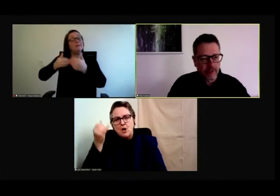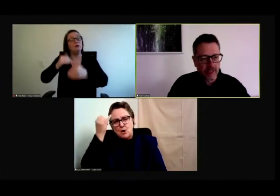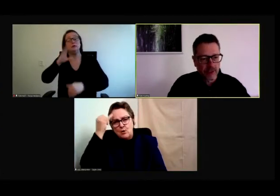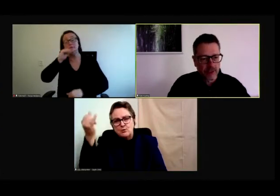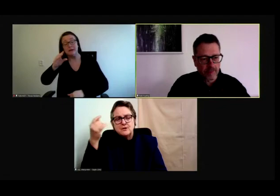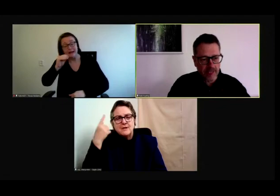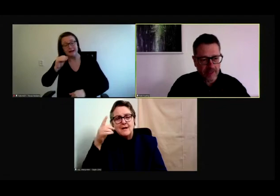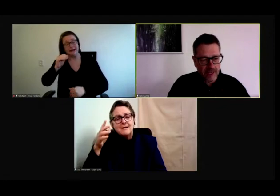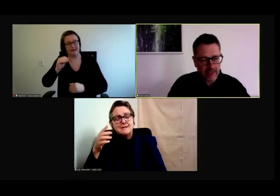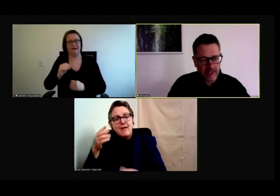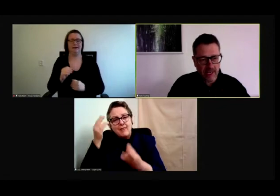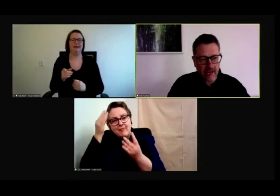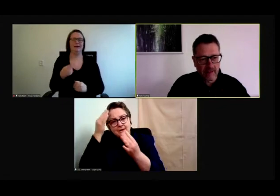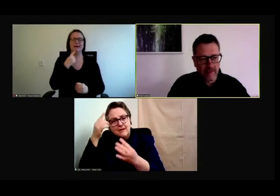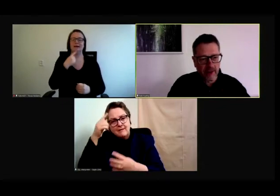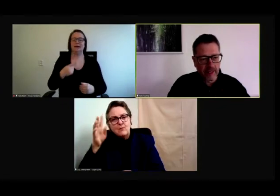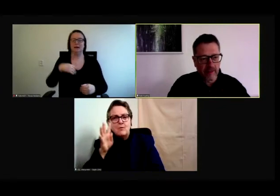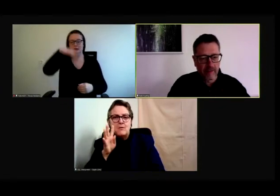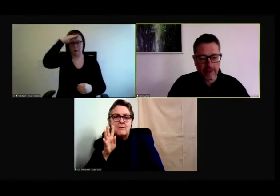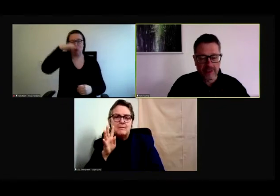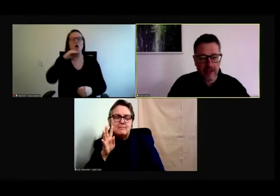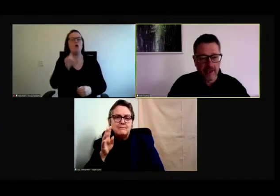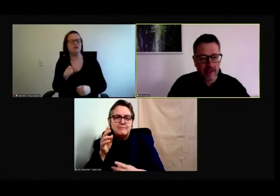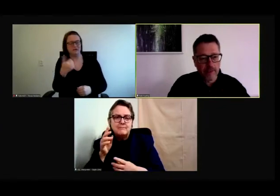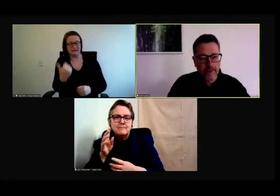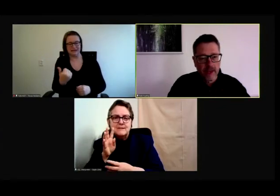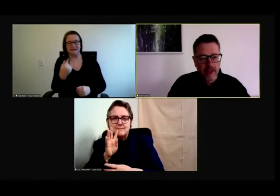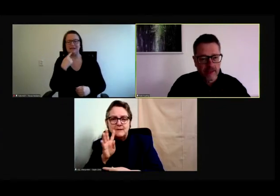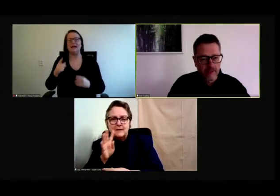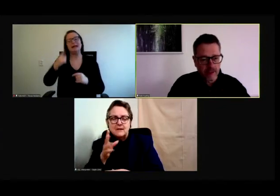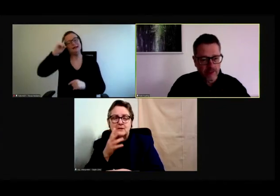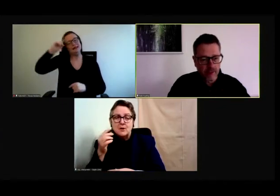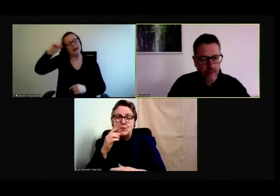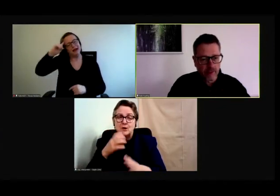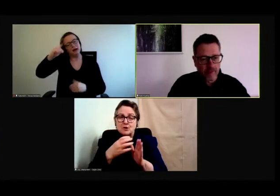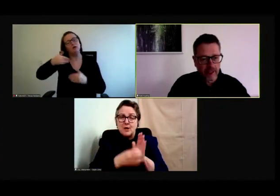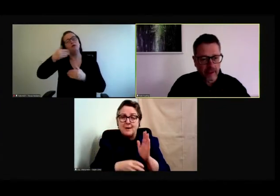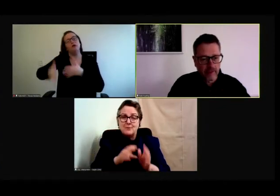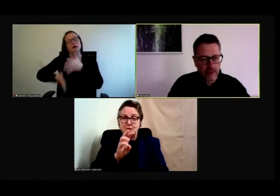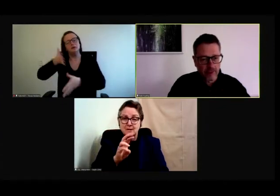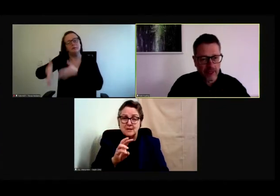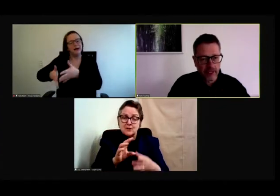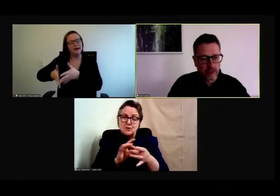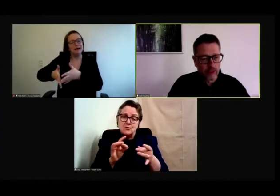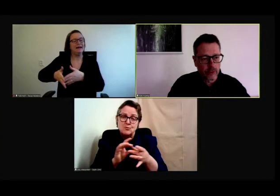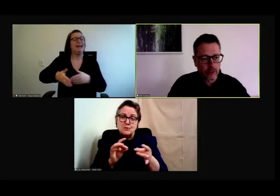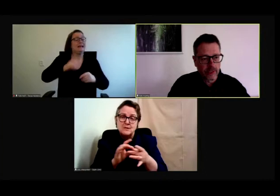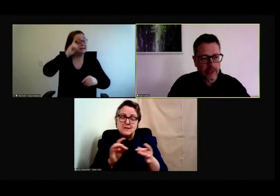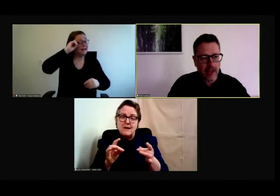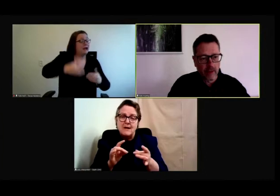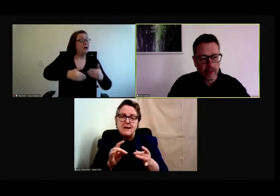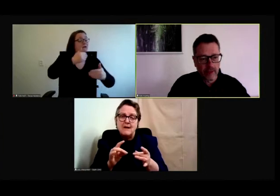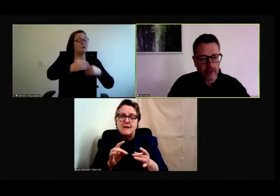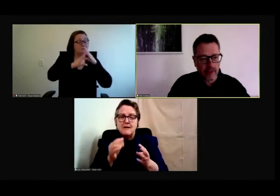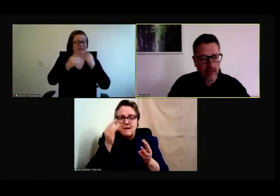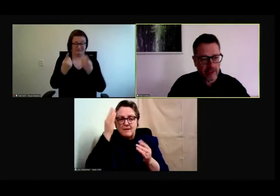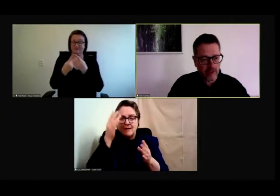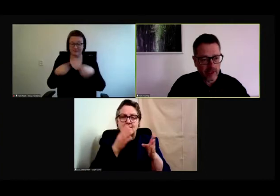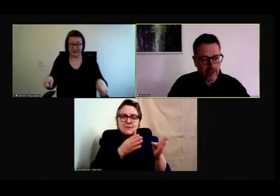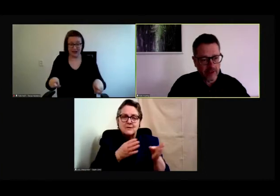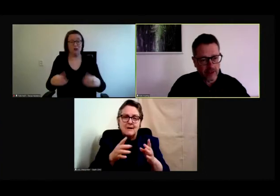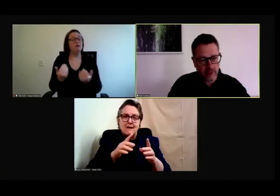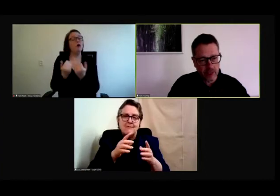say, for example, in Chapter 6 that thinking for signing differs from thinking for speaking due to the